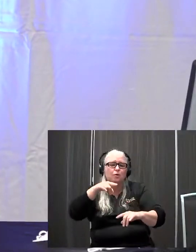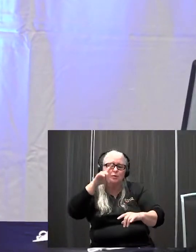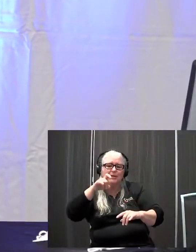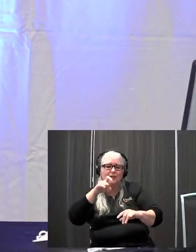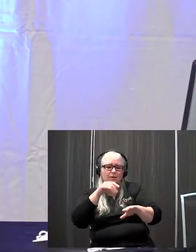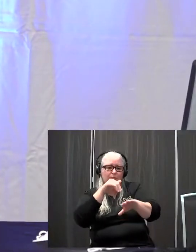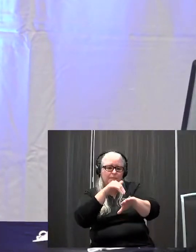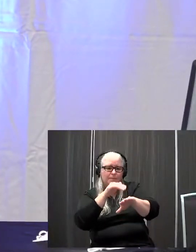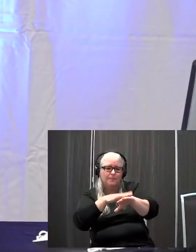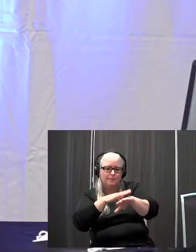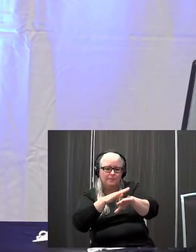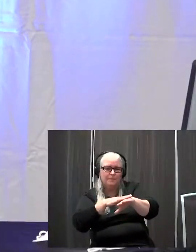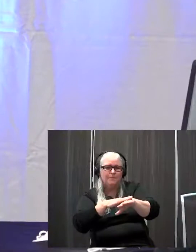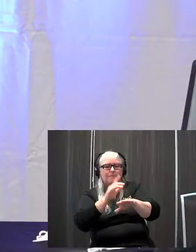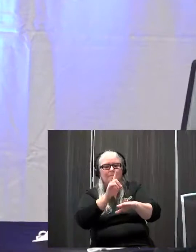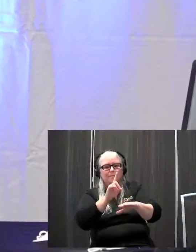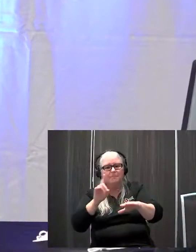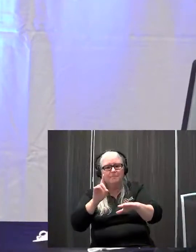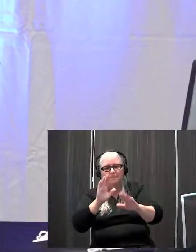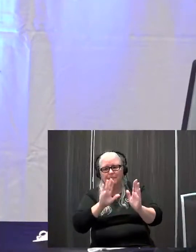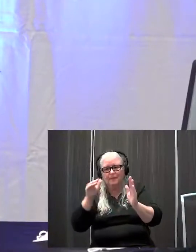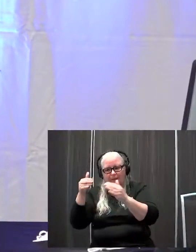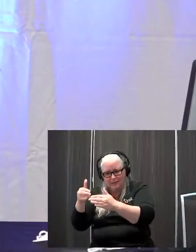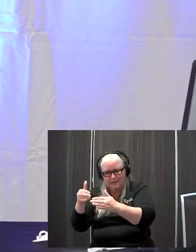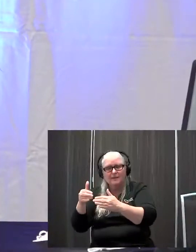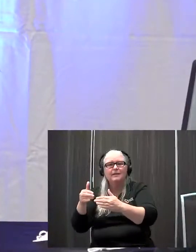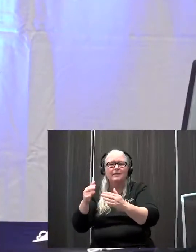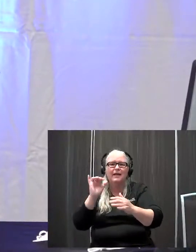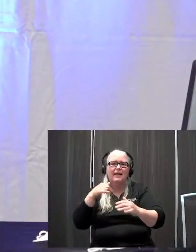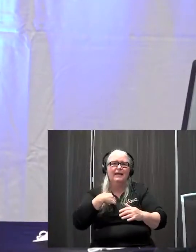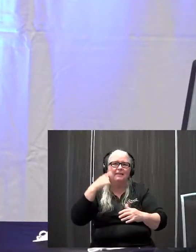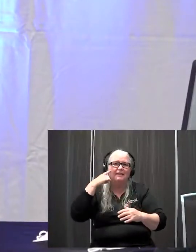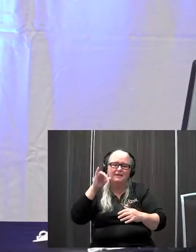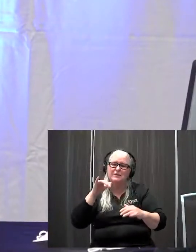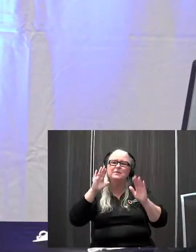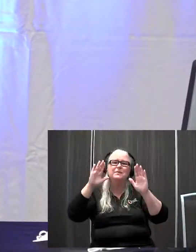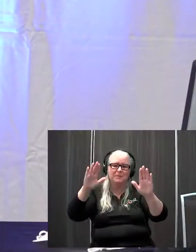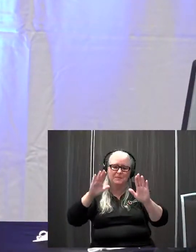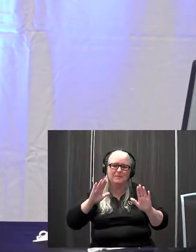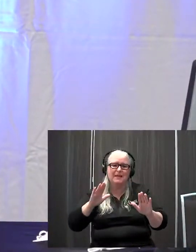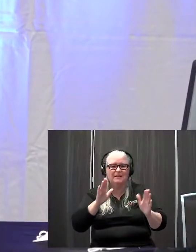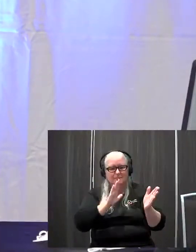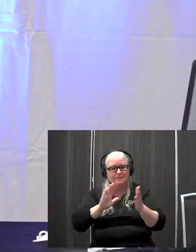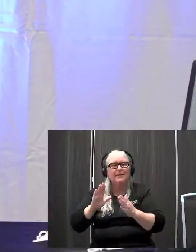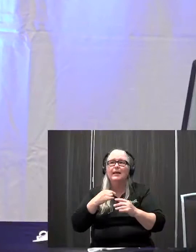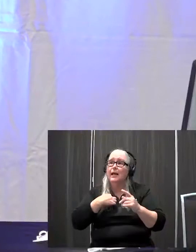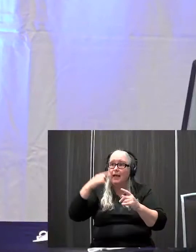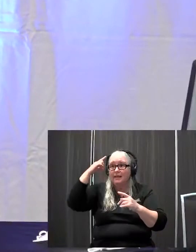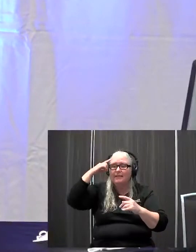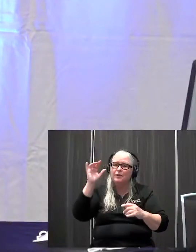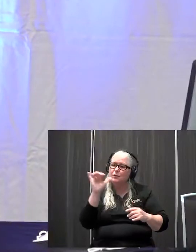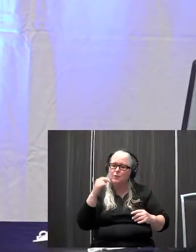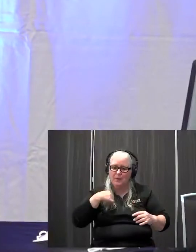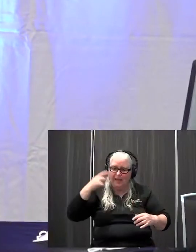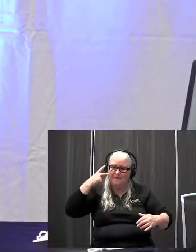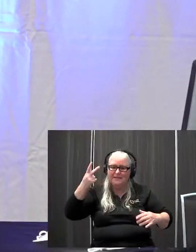focus on something a little bit more appropriate. So I think that's a really great strategy for that particular problem. I think too, like I've seen families, if it's a